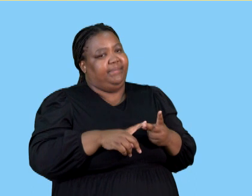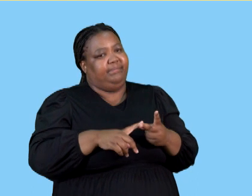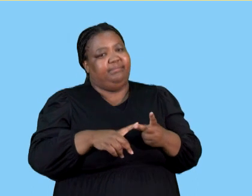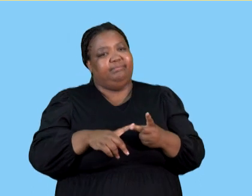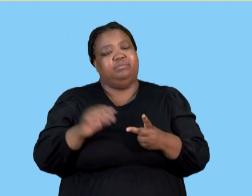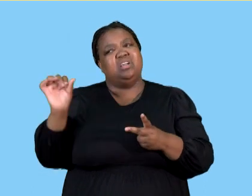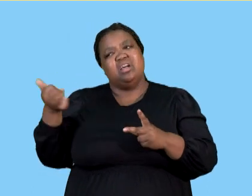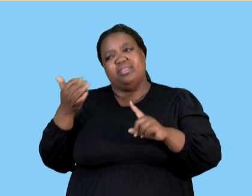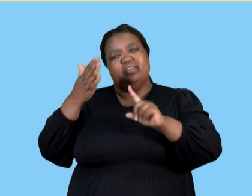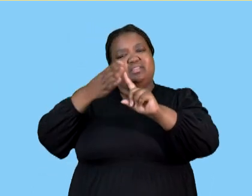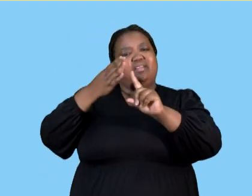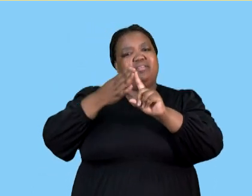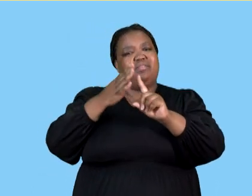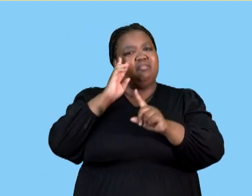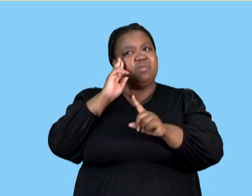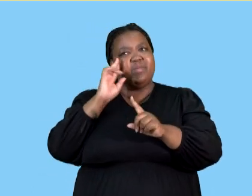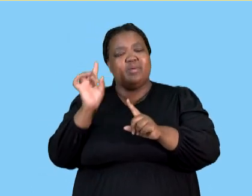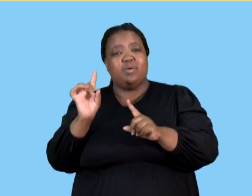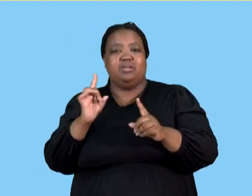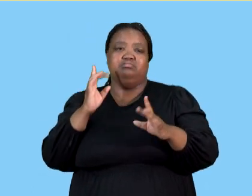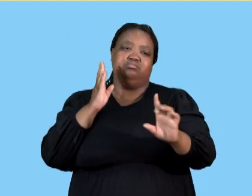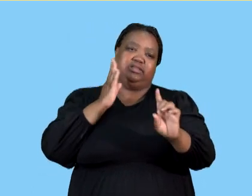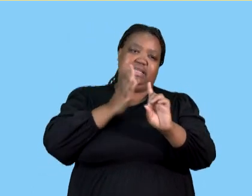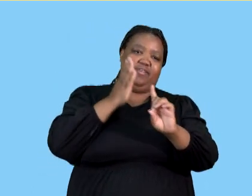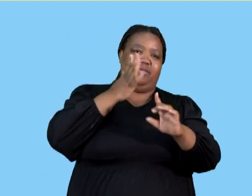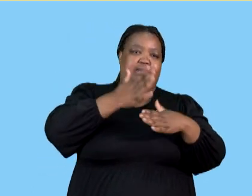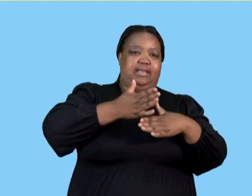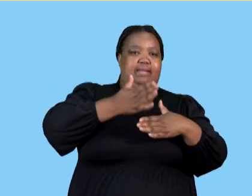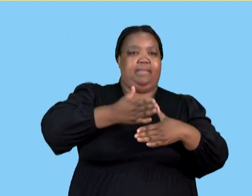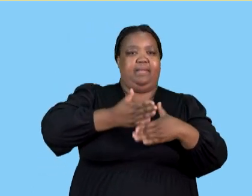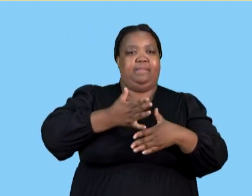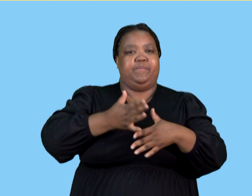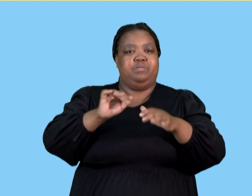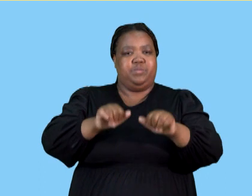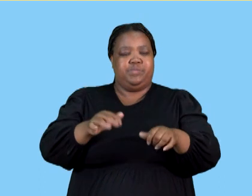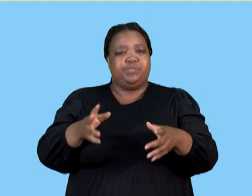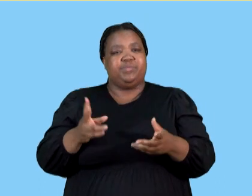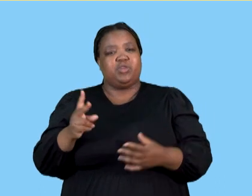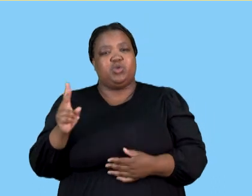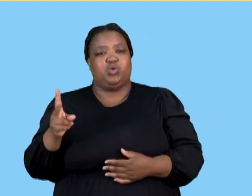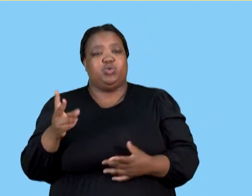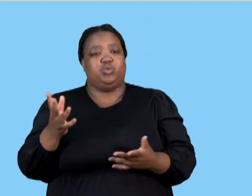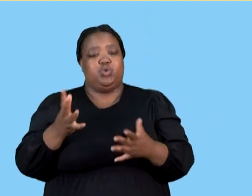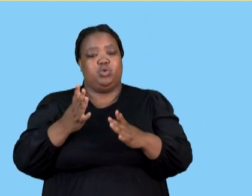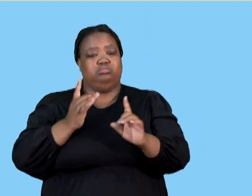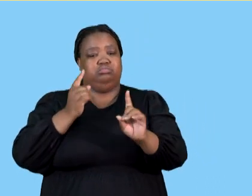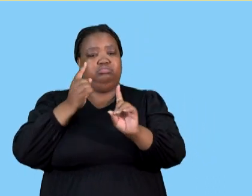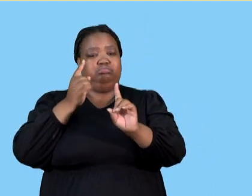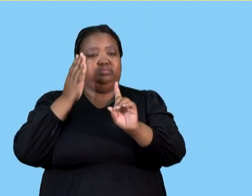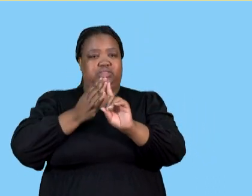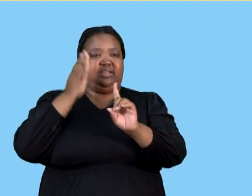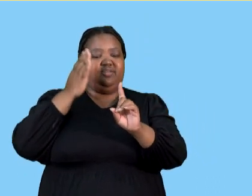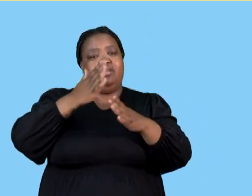You have your direct materials. What is the other direct one that you still remember? Direct labor. And